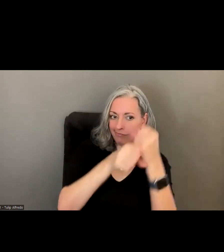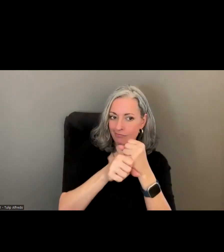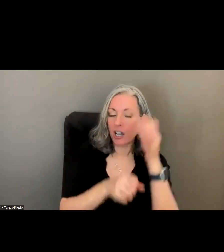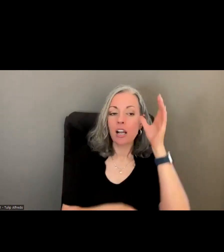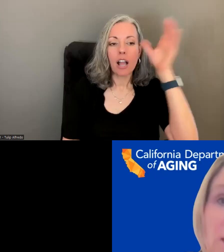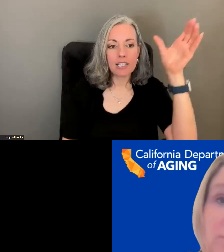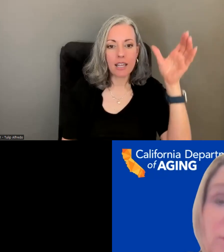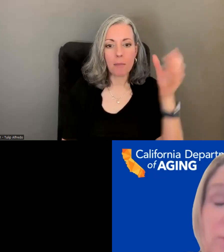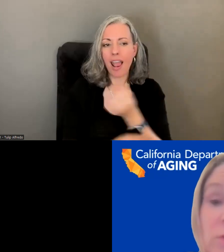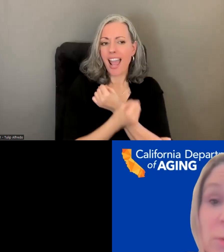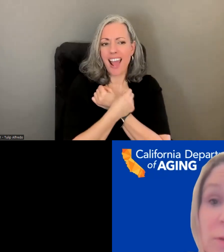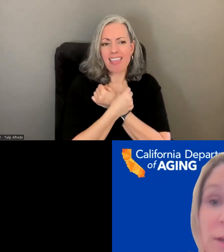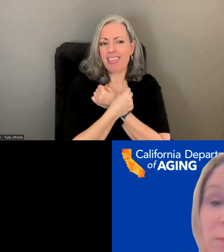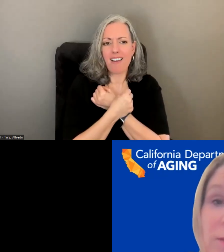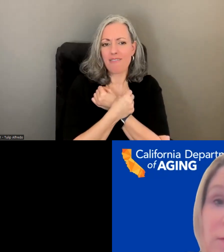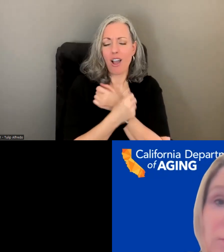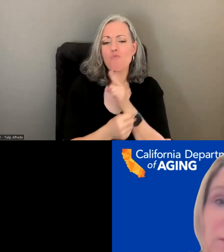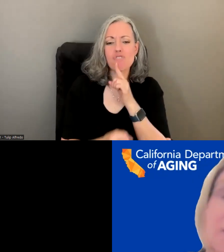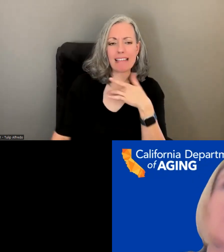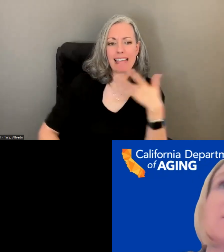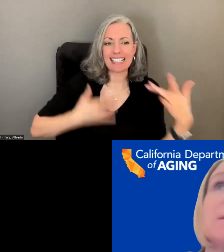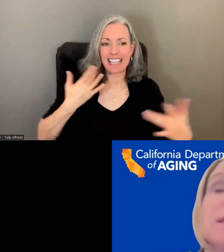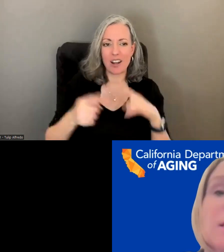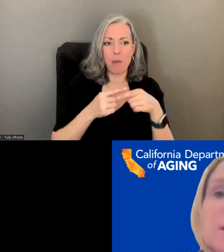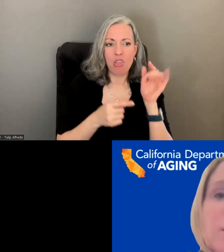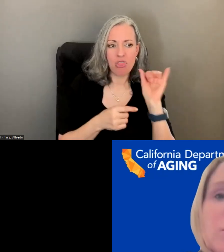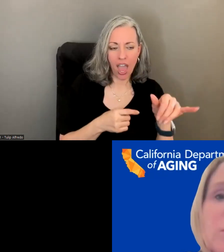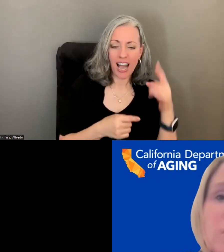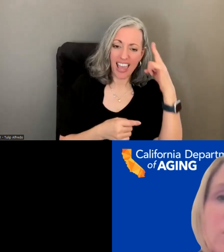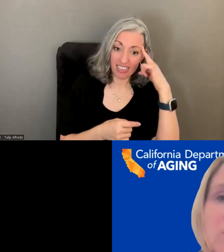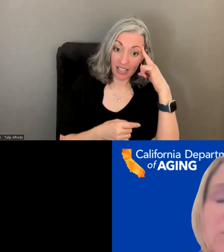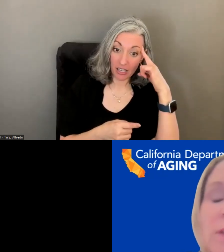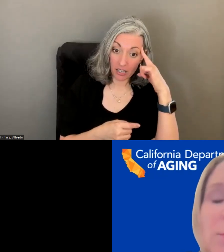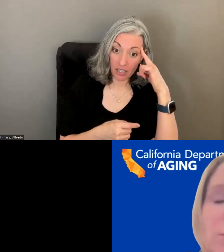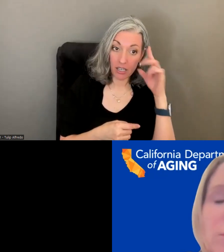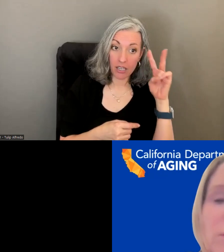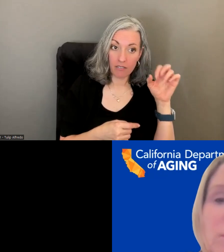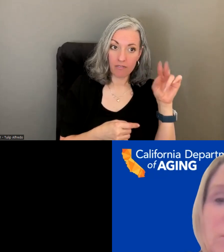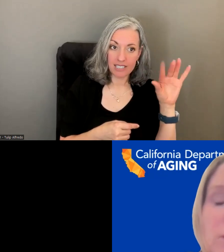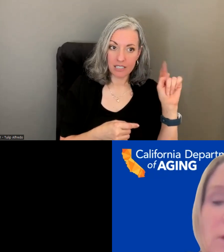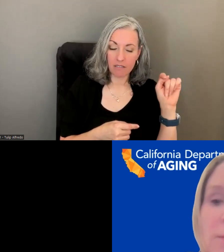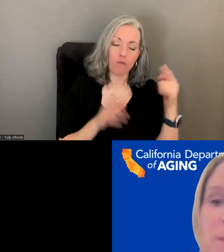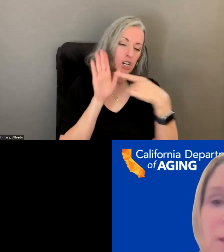love, I'm super excited by this because I think that, you know, just Vincent, for example, your